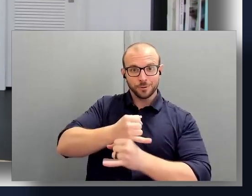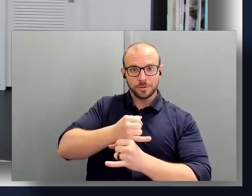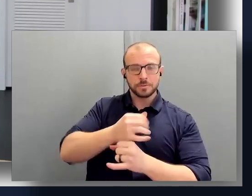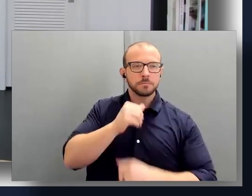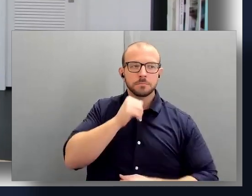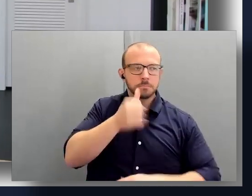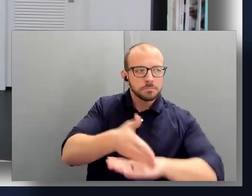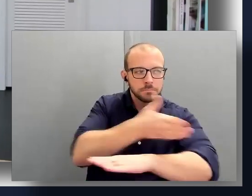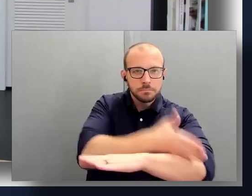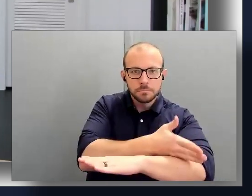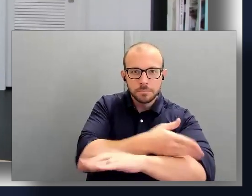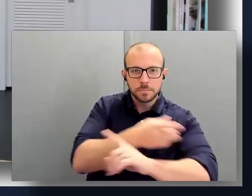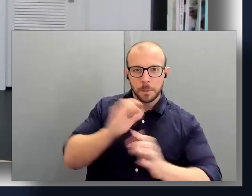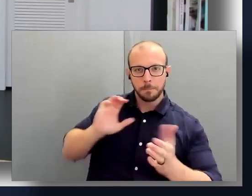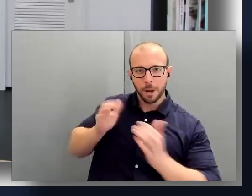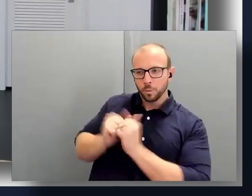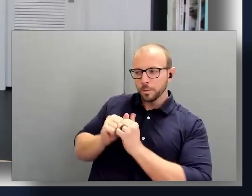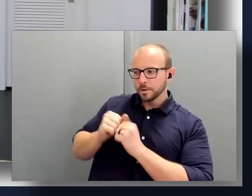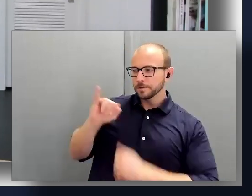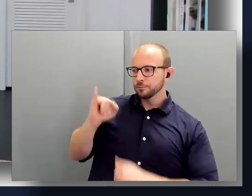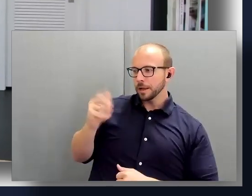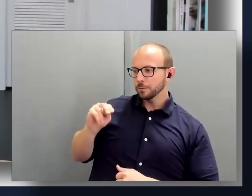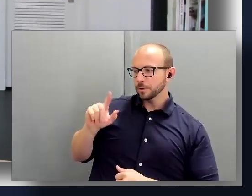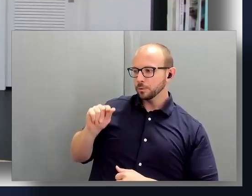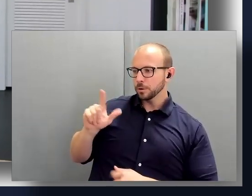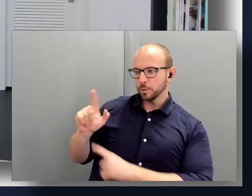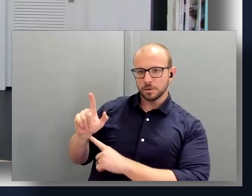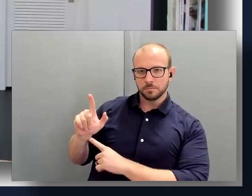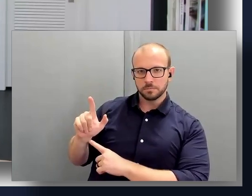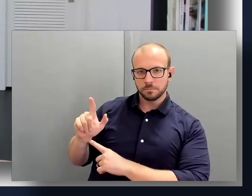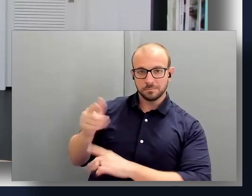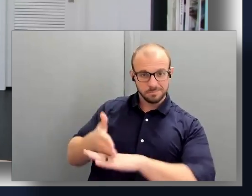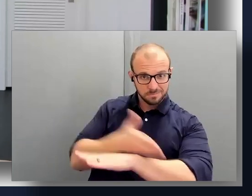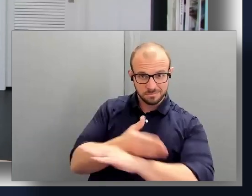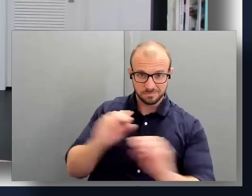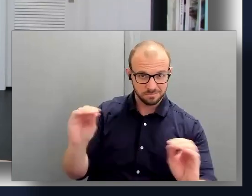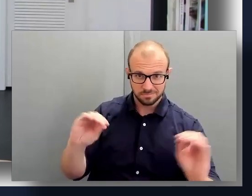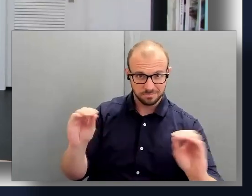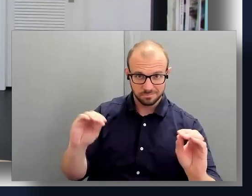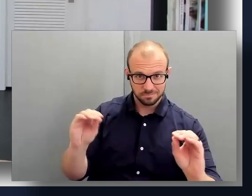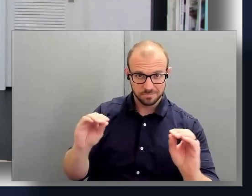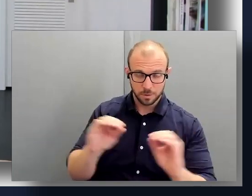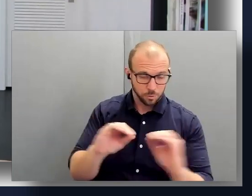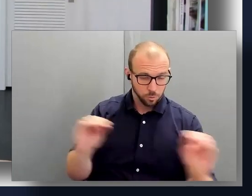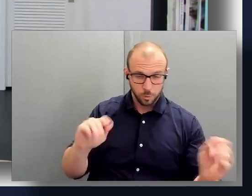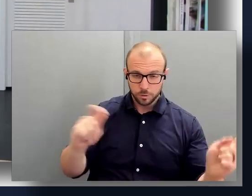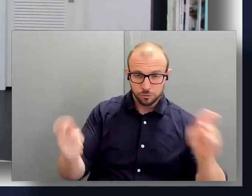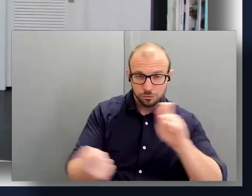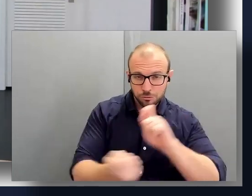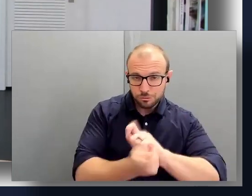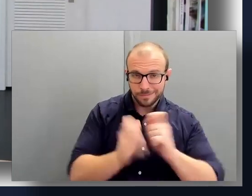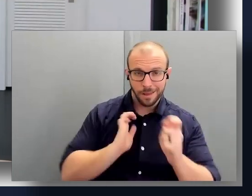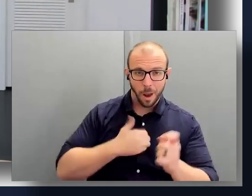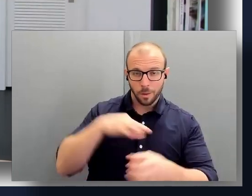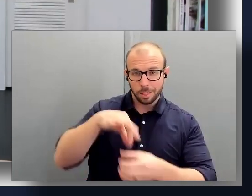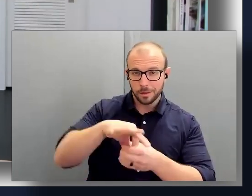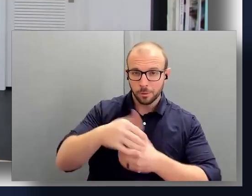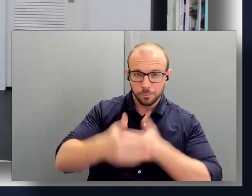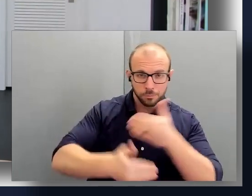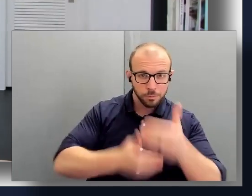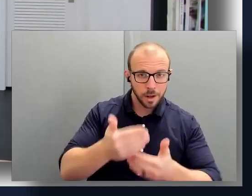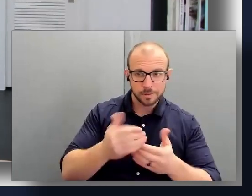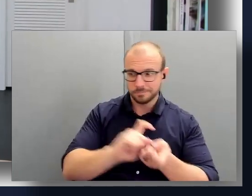than they were in January of 2021. There has been not a single reform of